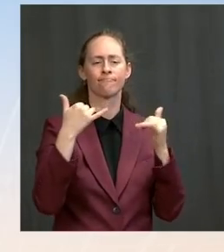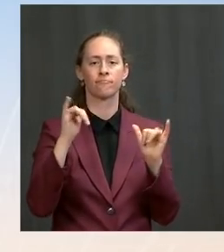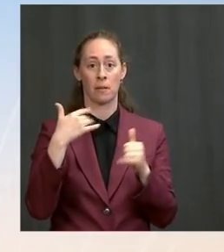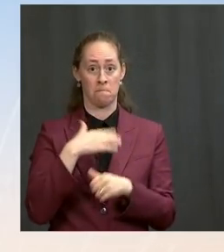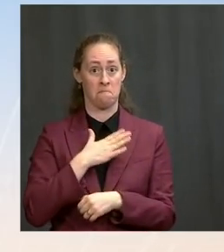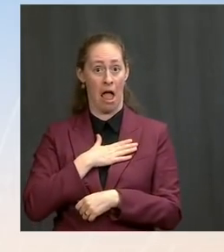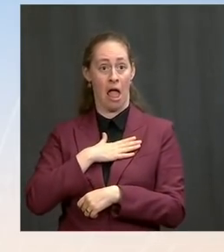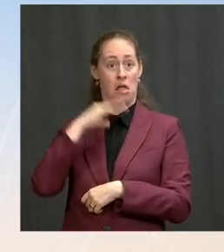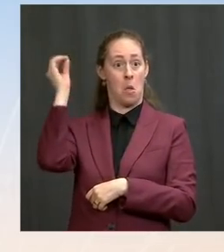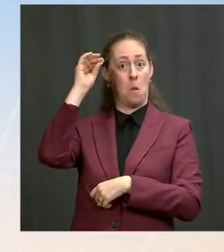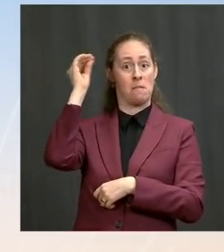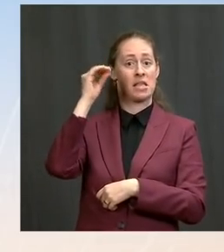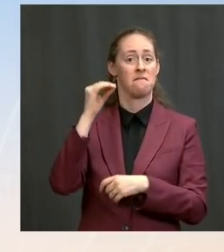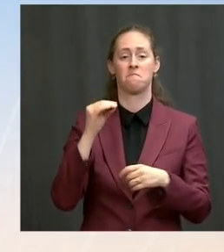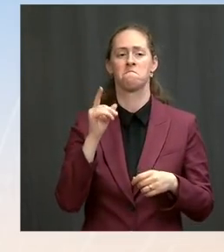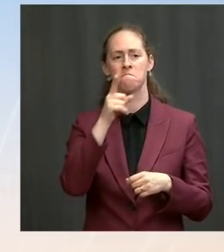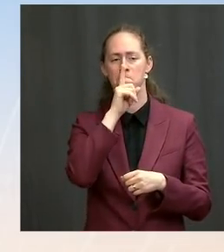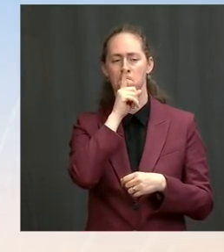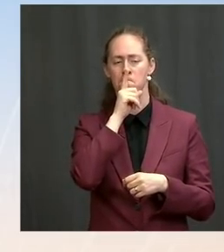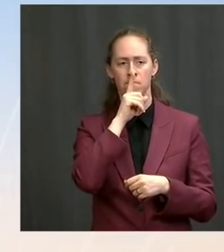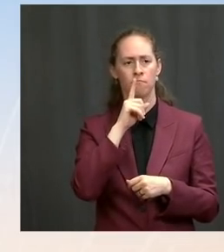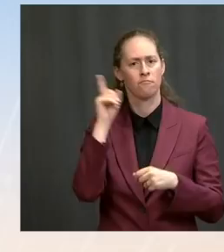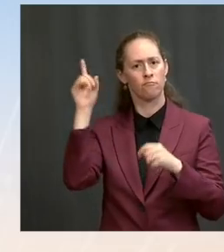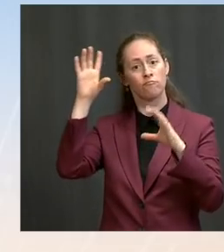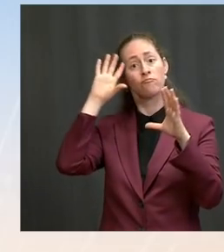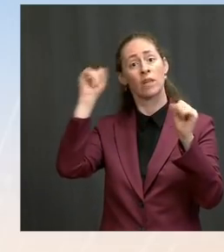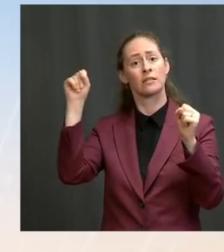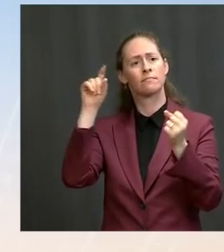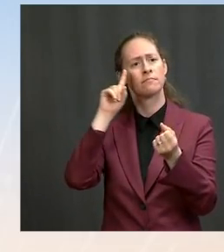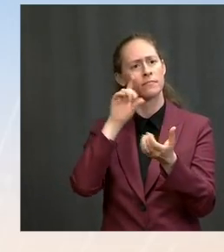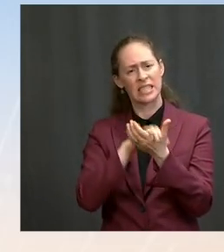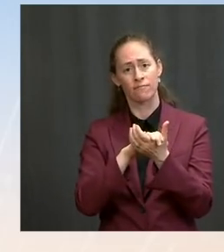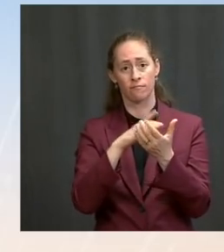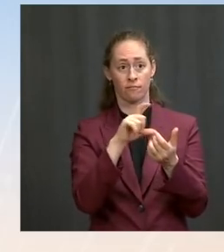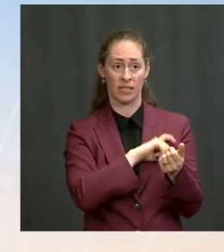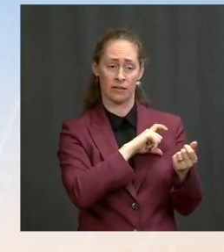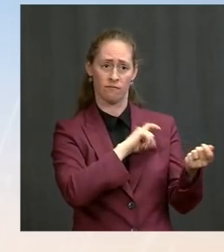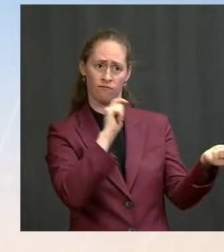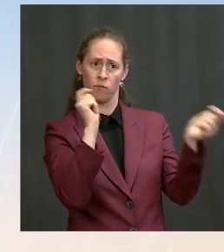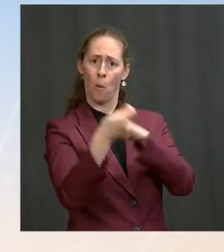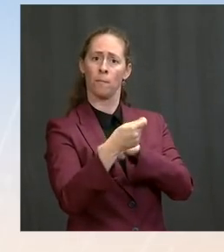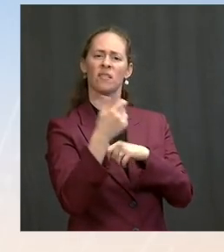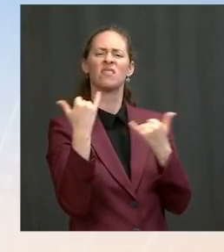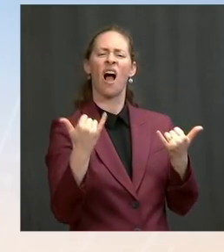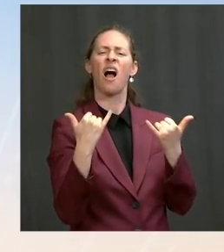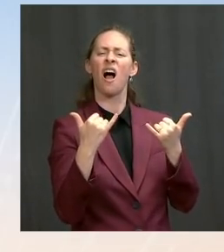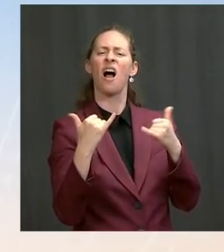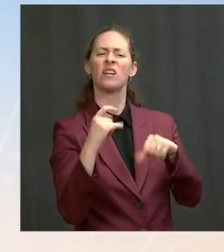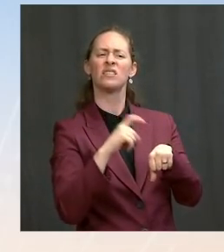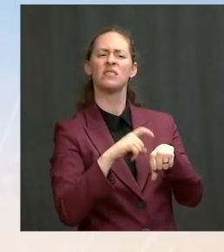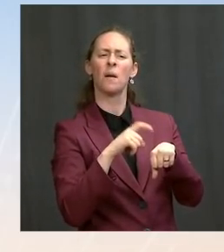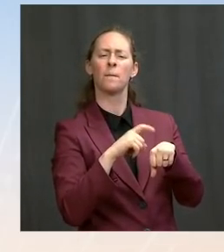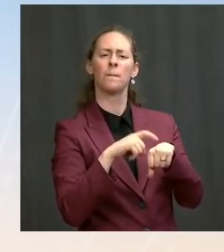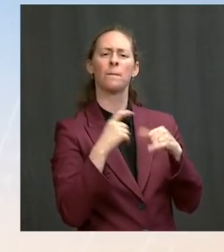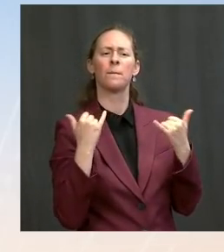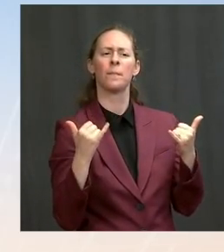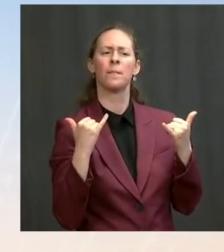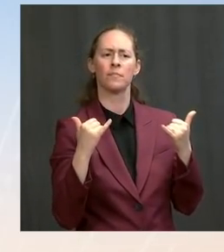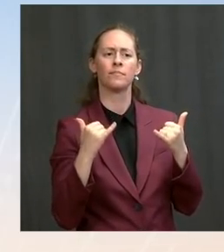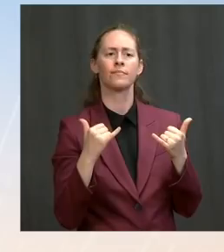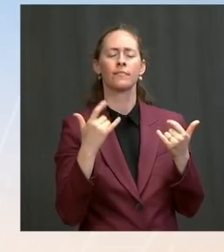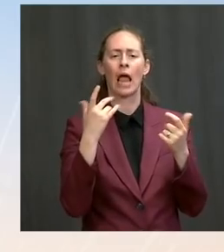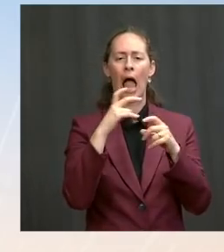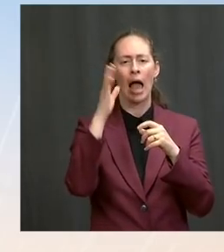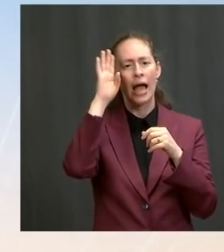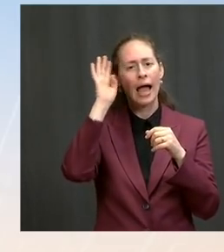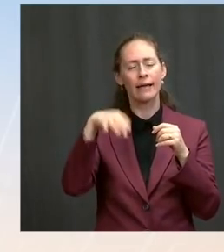here. The president believes that it's important that police reform is long overdue. There are difficult components of this discussion. A lot of those are happening in